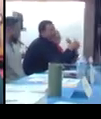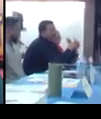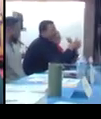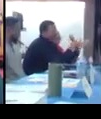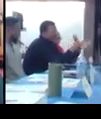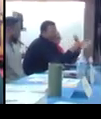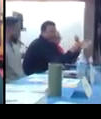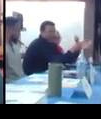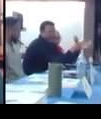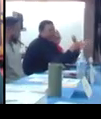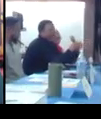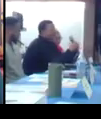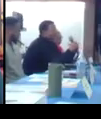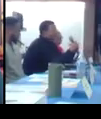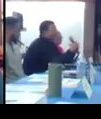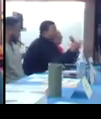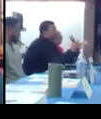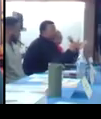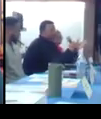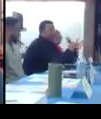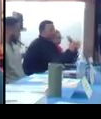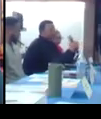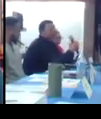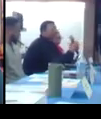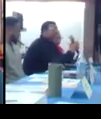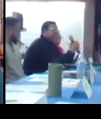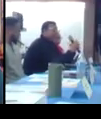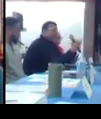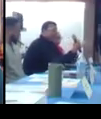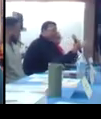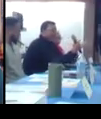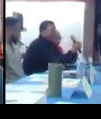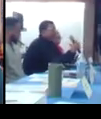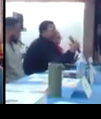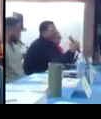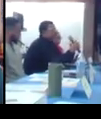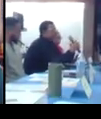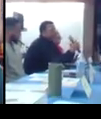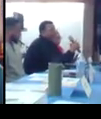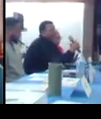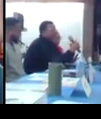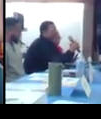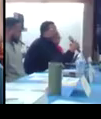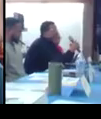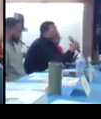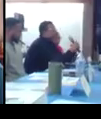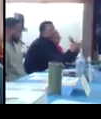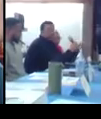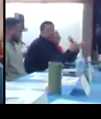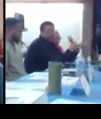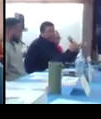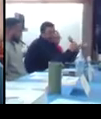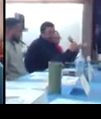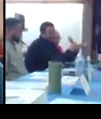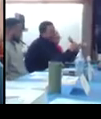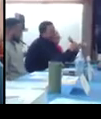lucky in a way that we're the first place in this effort that the city did. The other bad side of that, not bad, but the opportunity is the